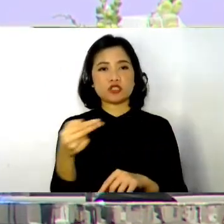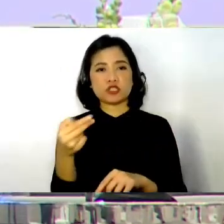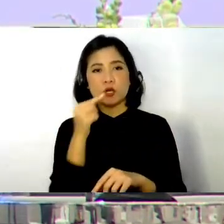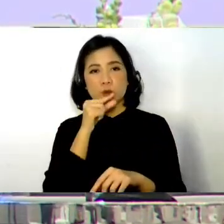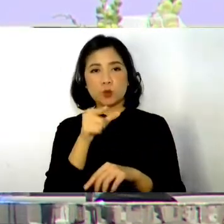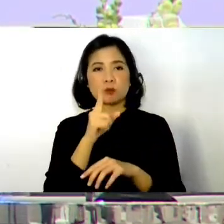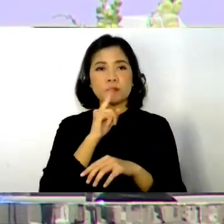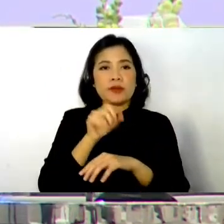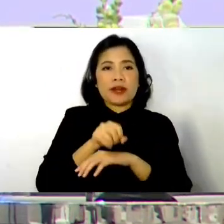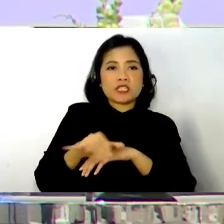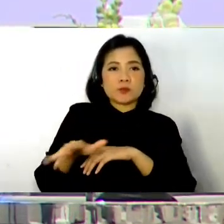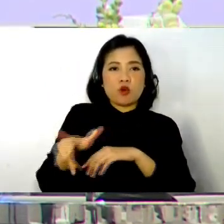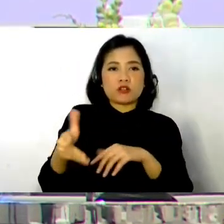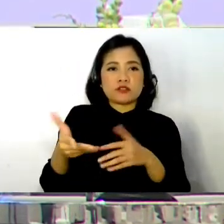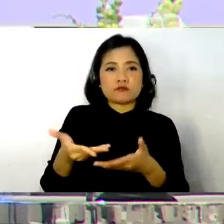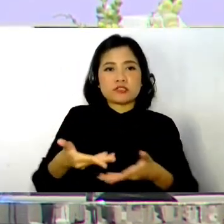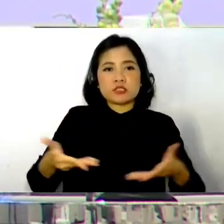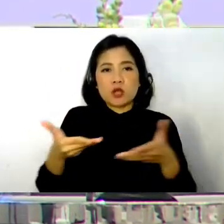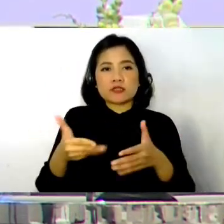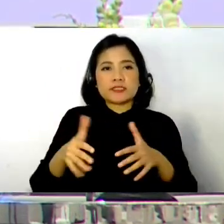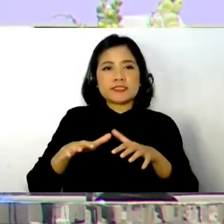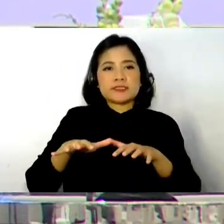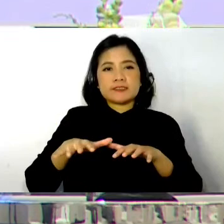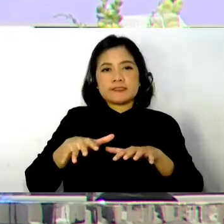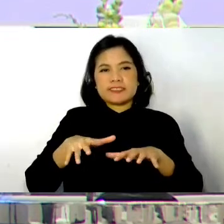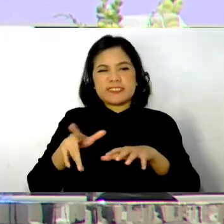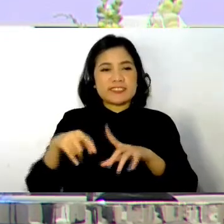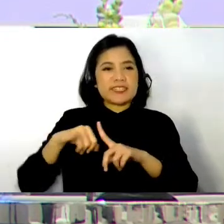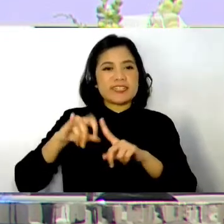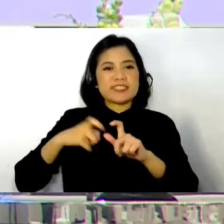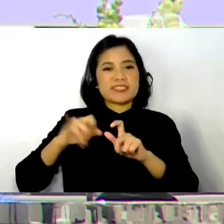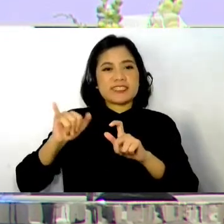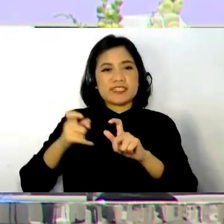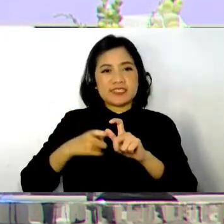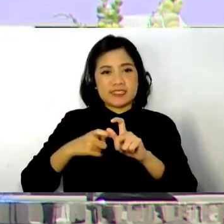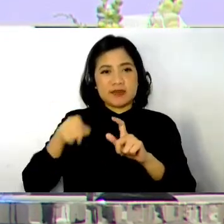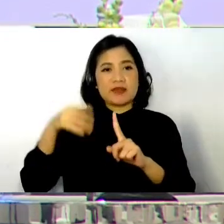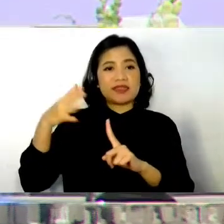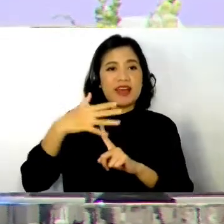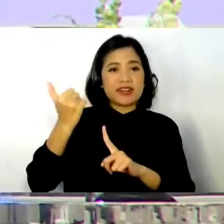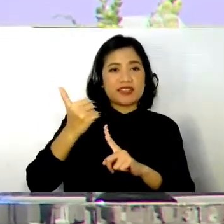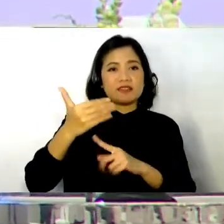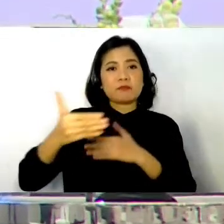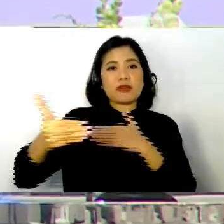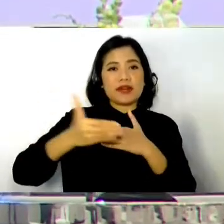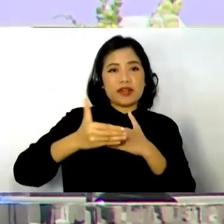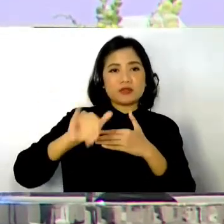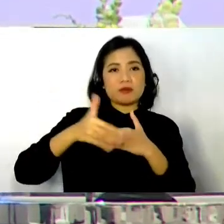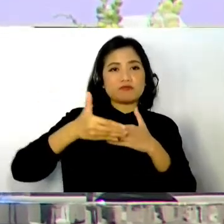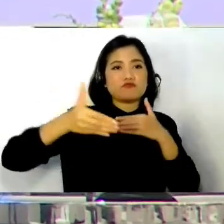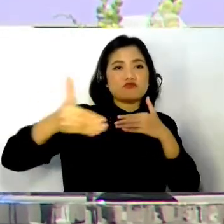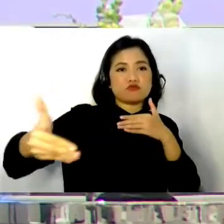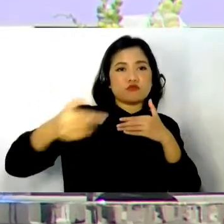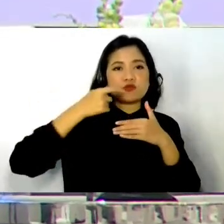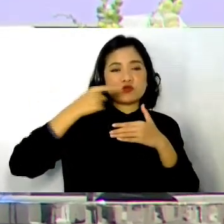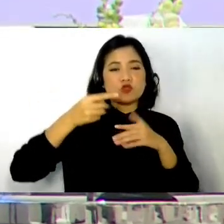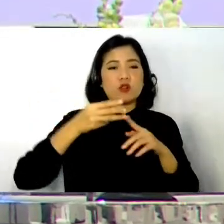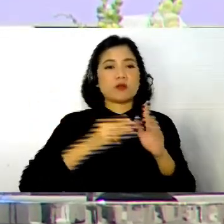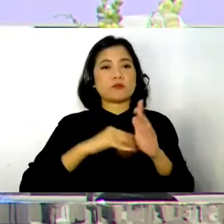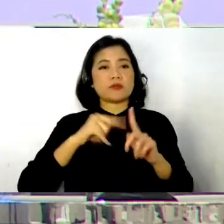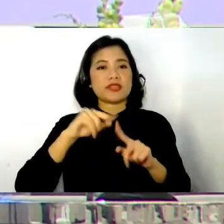and we are facing this advantage of young generation. We would like to take advantage to the fullest of the potential of